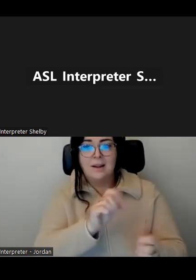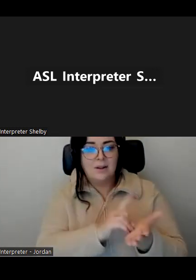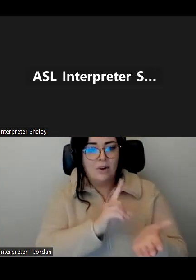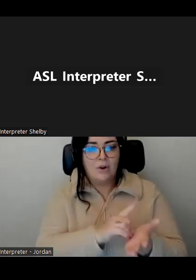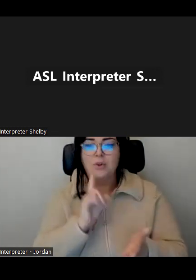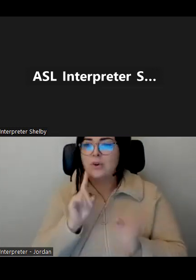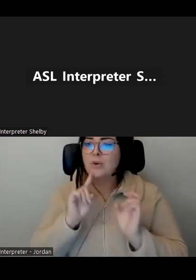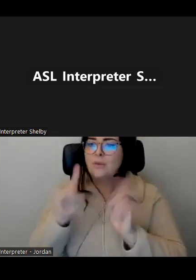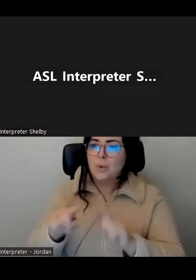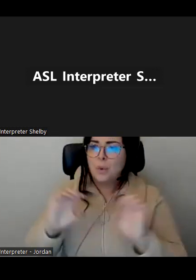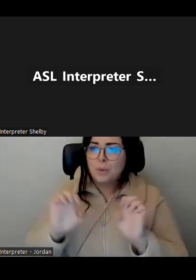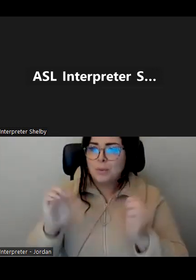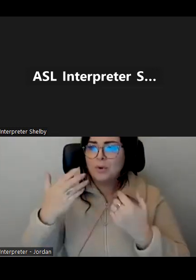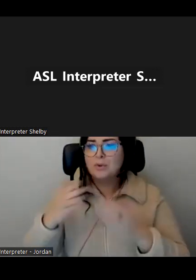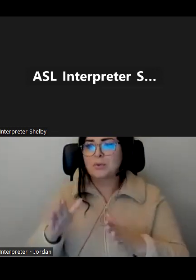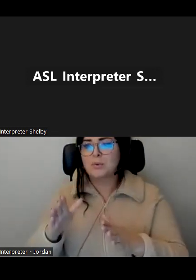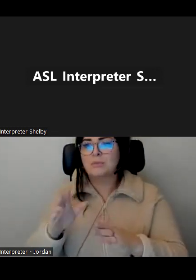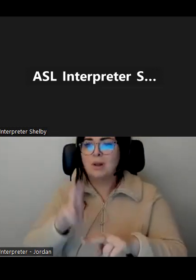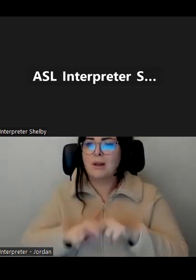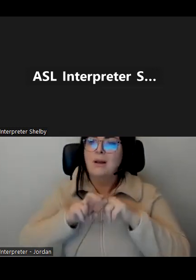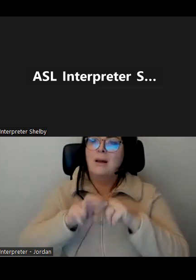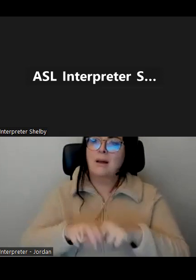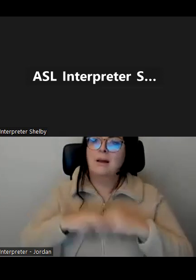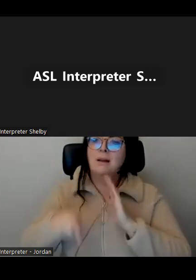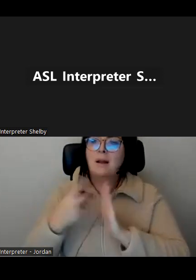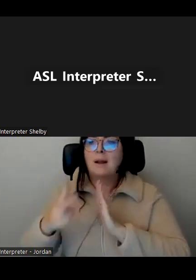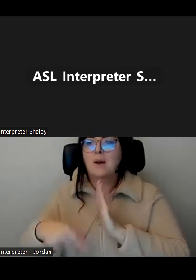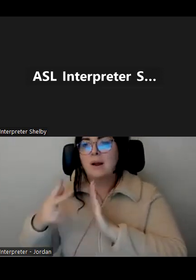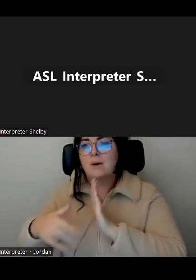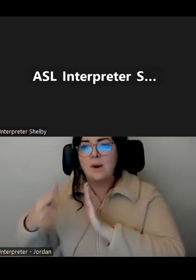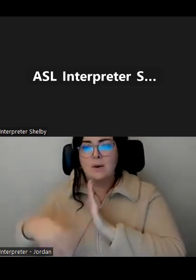going to the emergency department for hours is something we want to avoid.